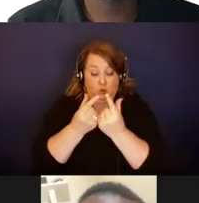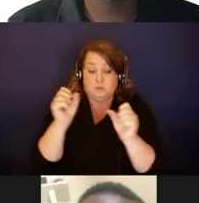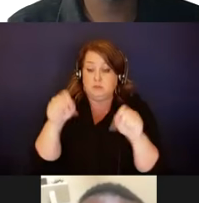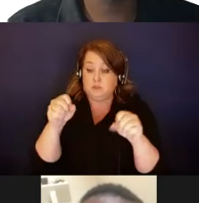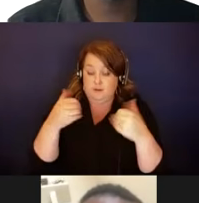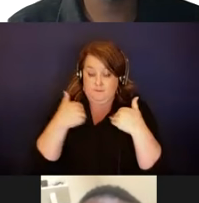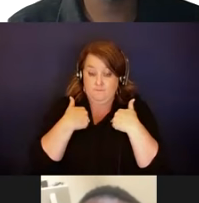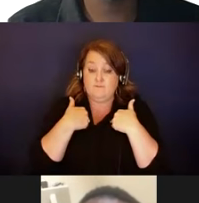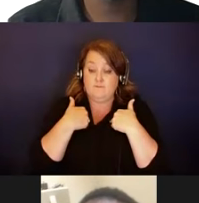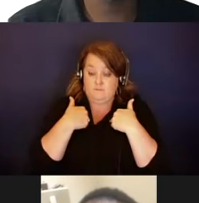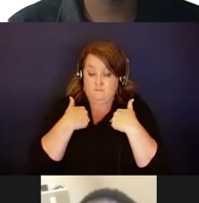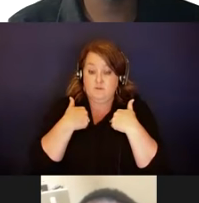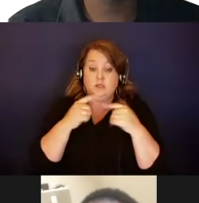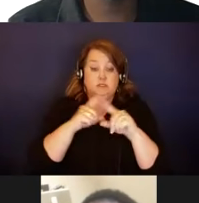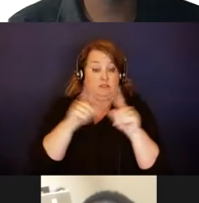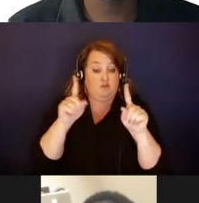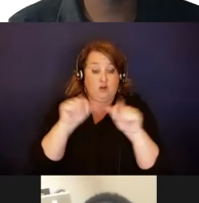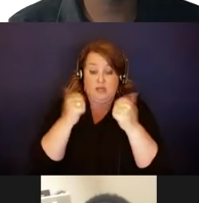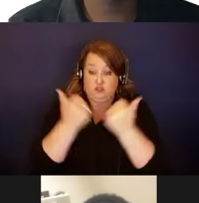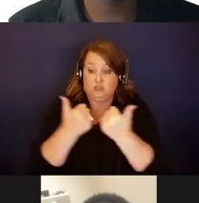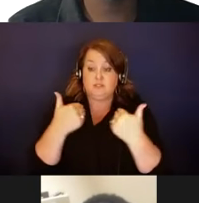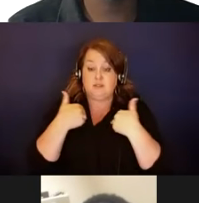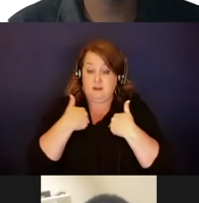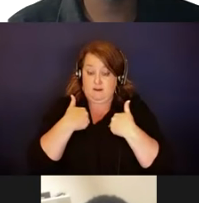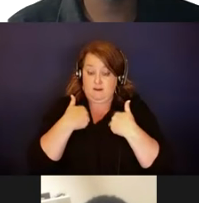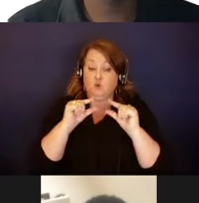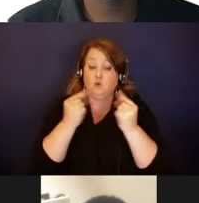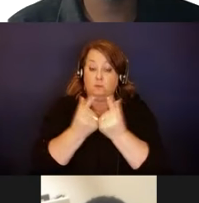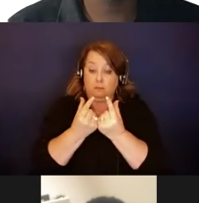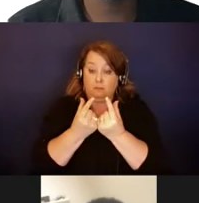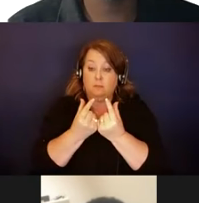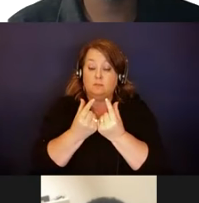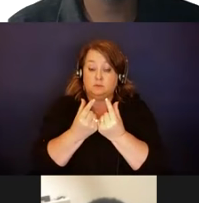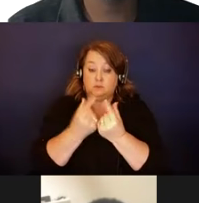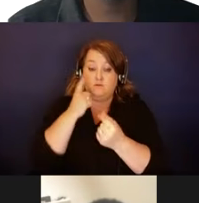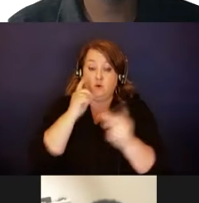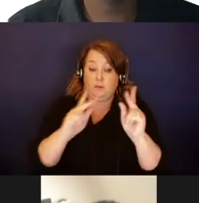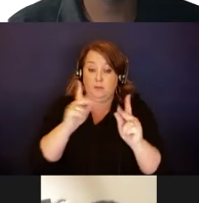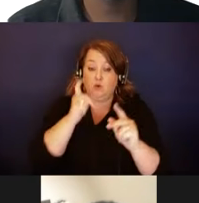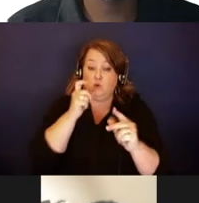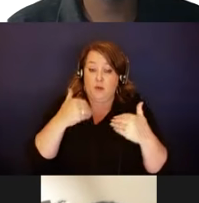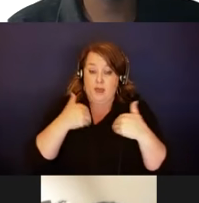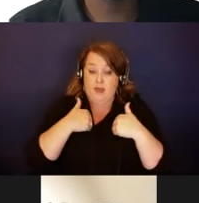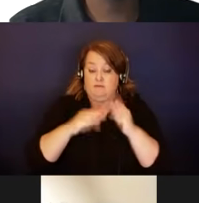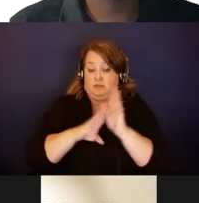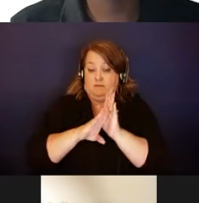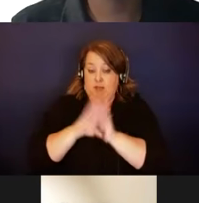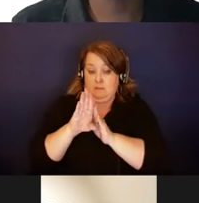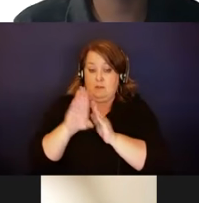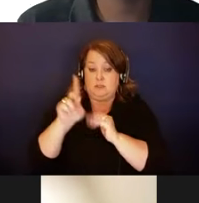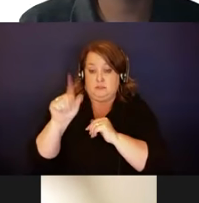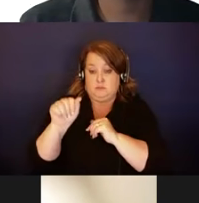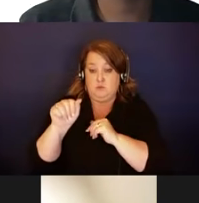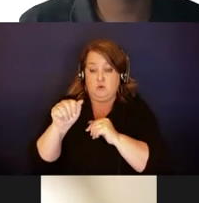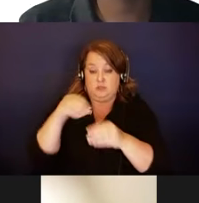groups, and different agencies have groups for people with developmental disabilities to join in